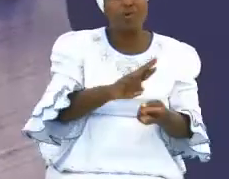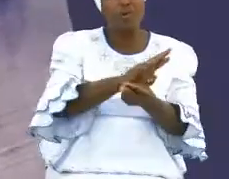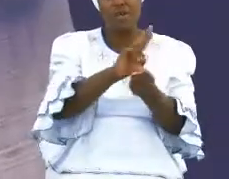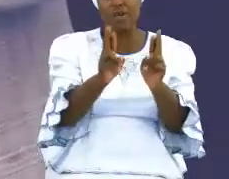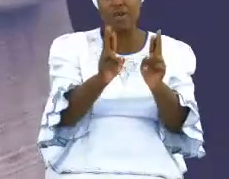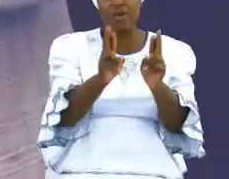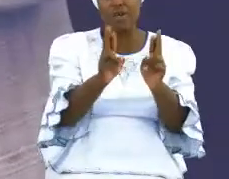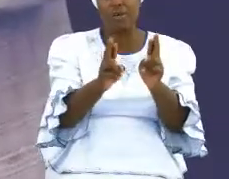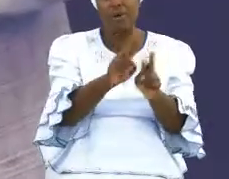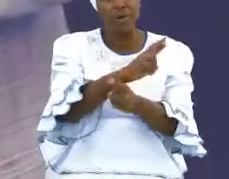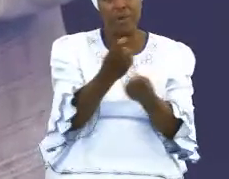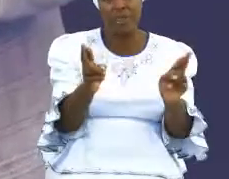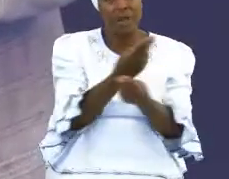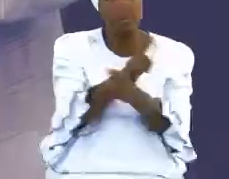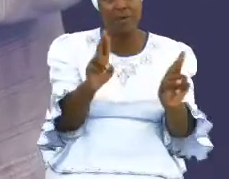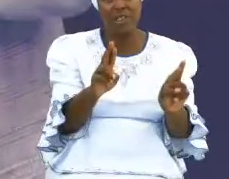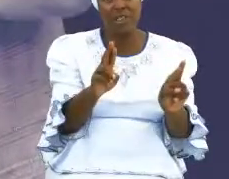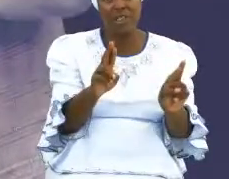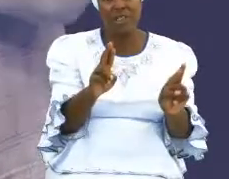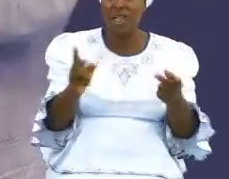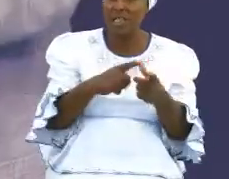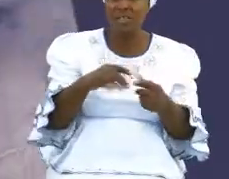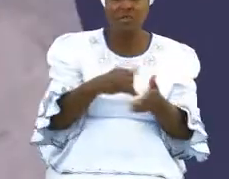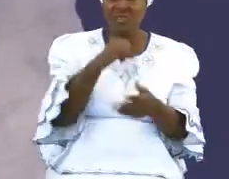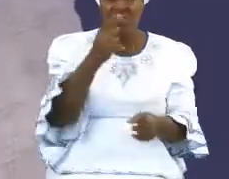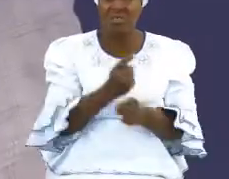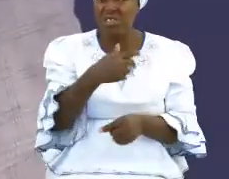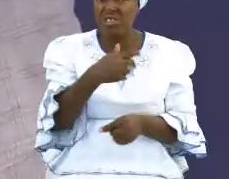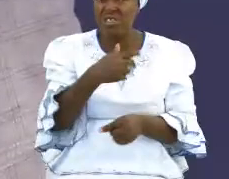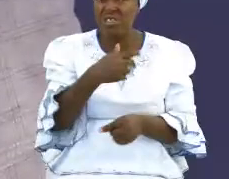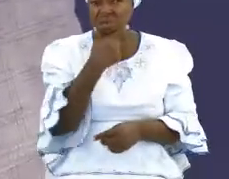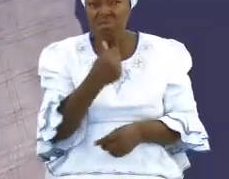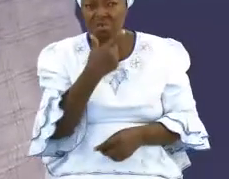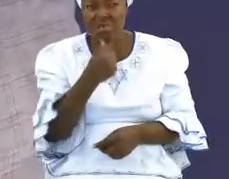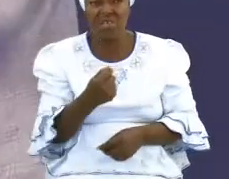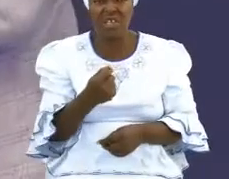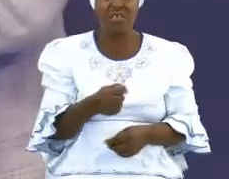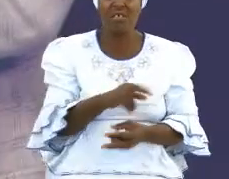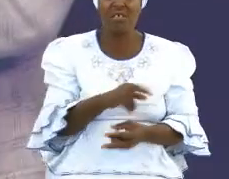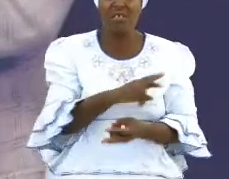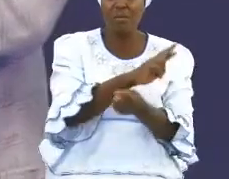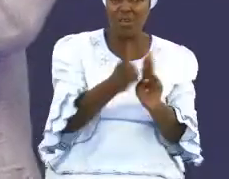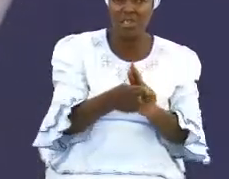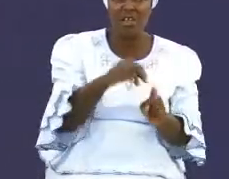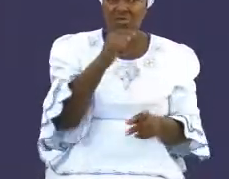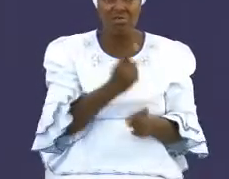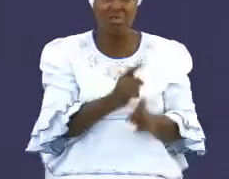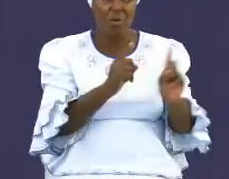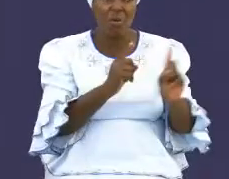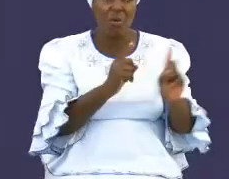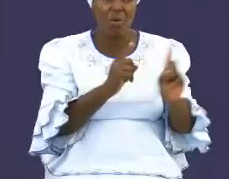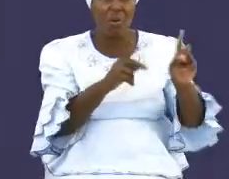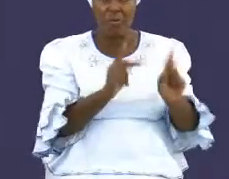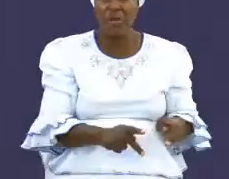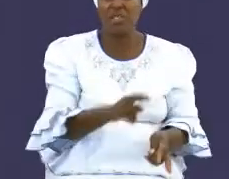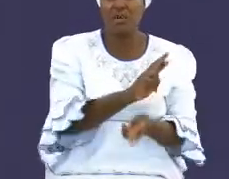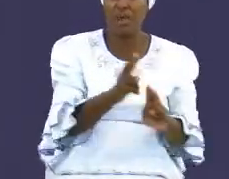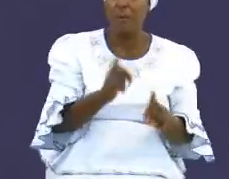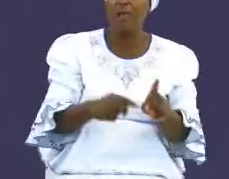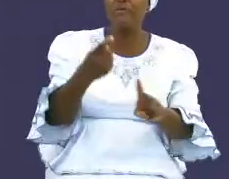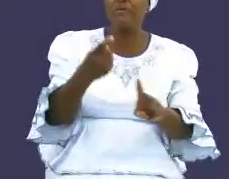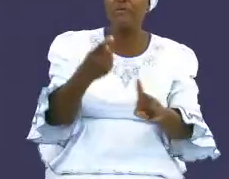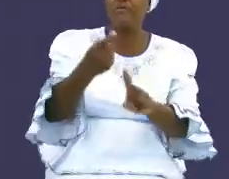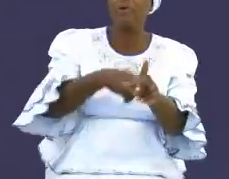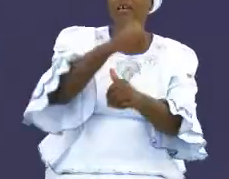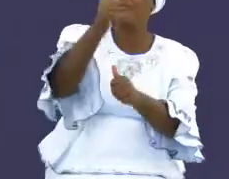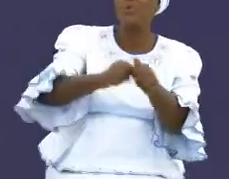It was not a superficial repentance. It was not a one-sided repentance. From the greatest of